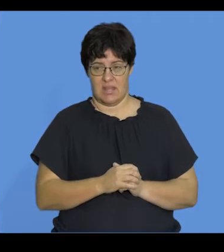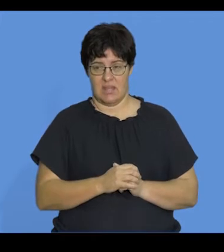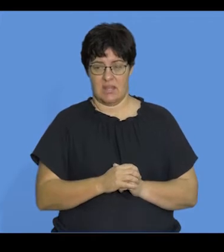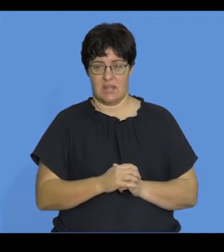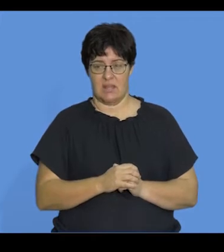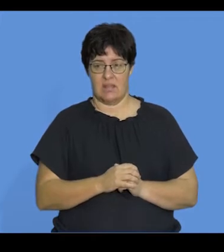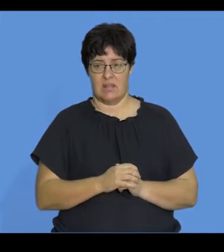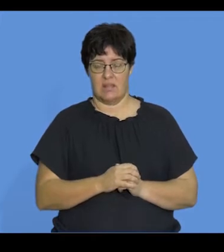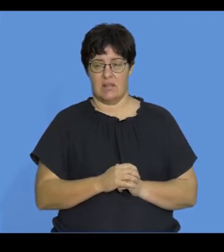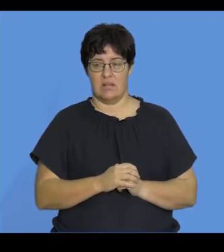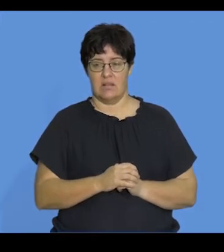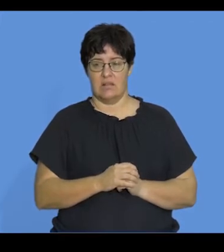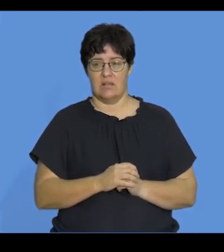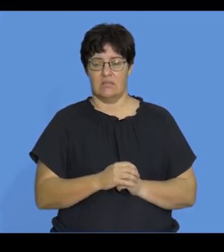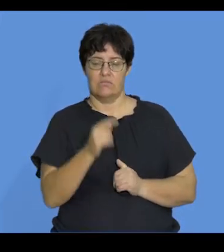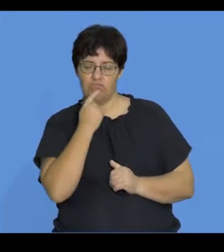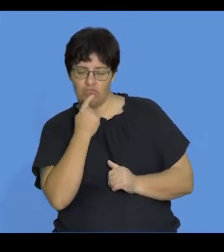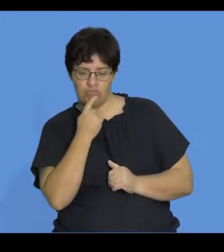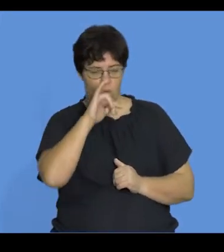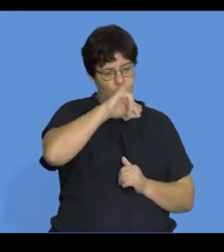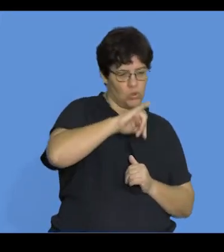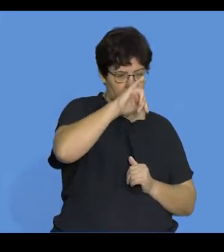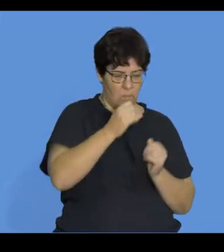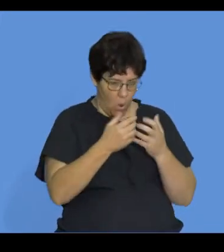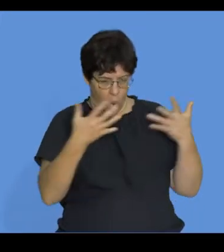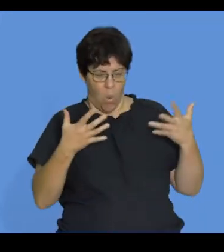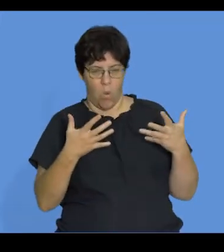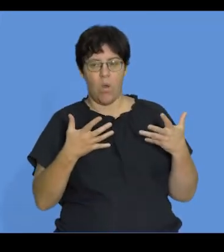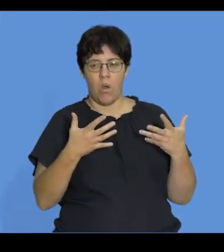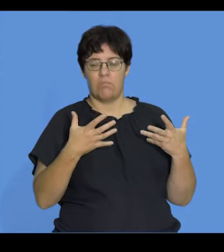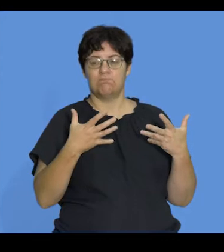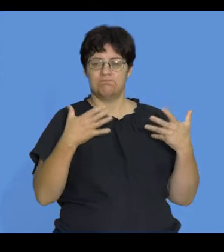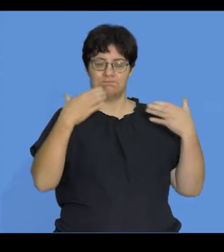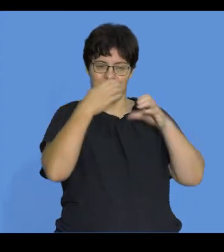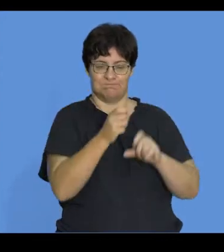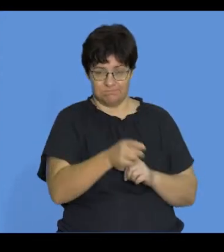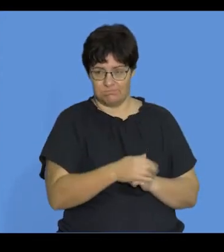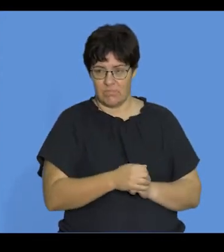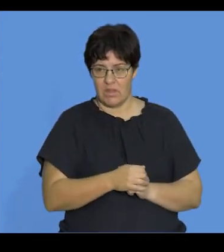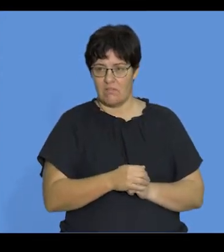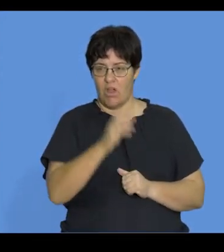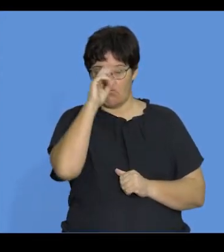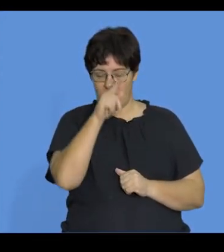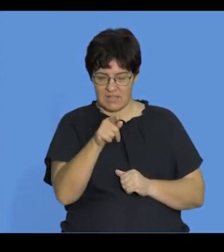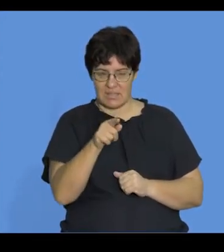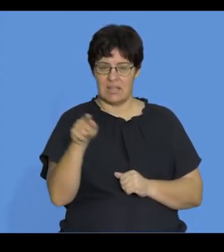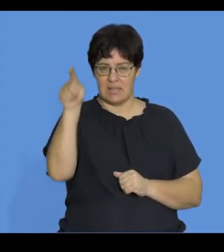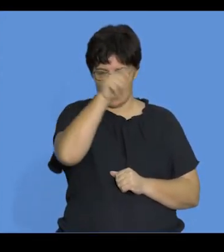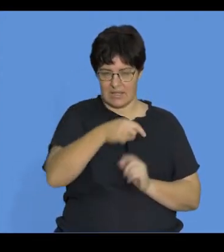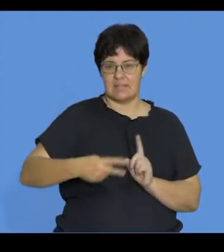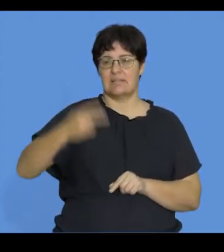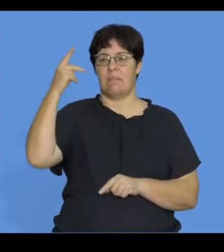and actually get as to which one has got a greater concentration. But if you realize that this gives